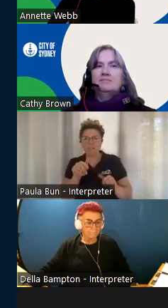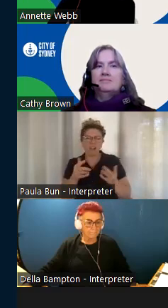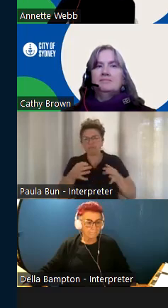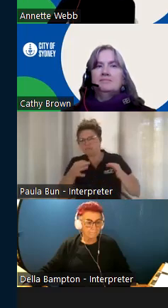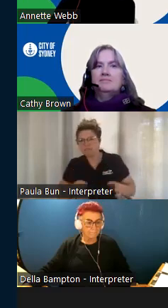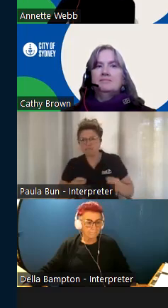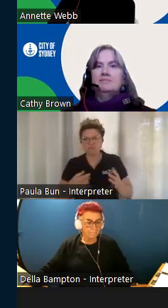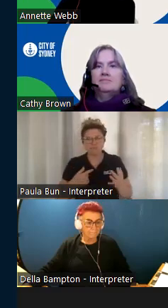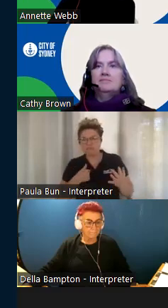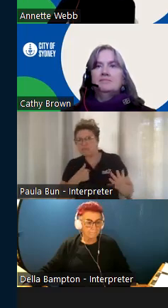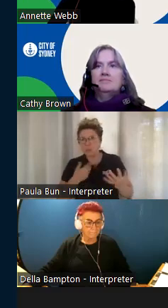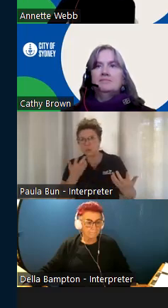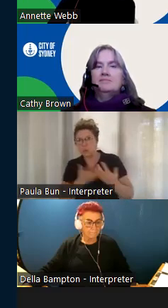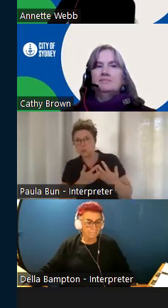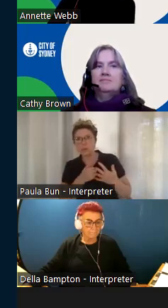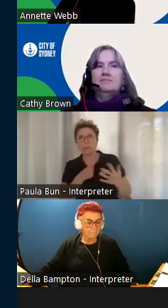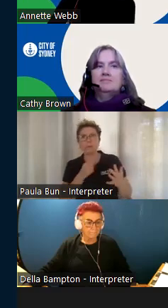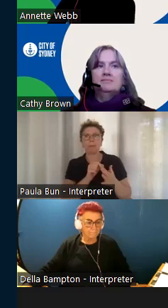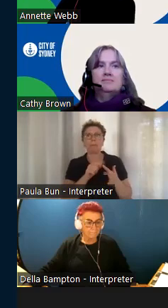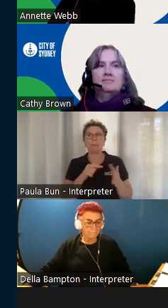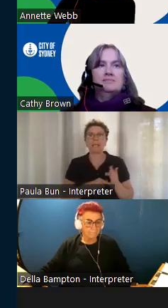about that, whether that would suit your pet.